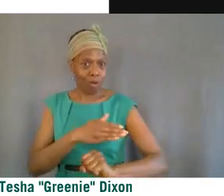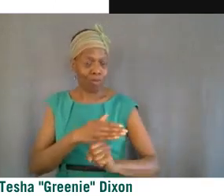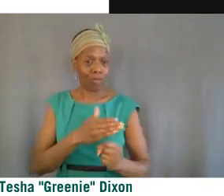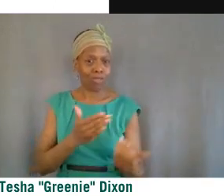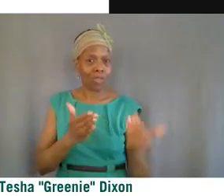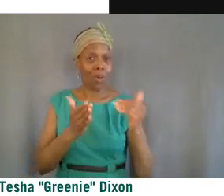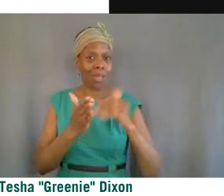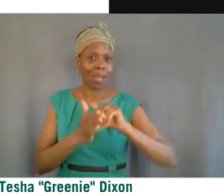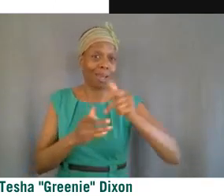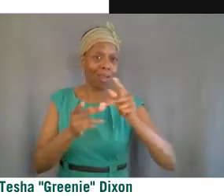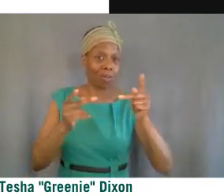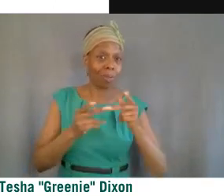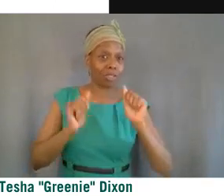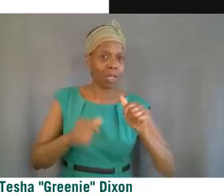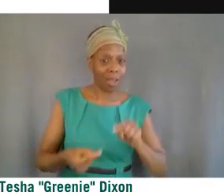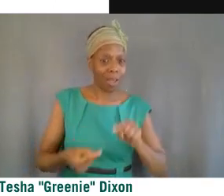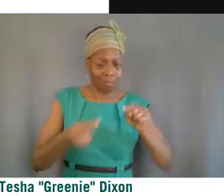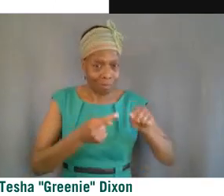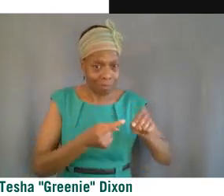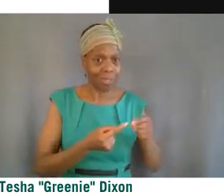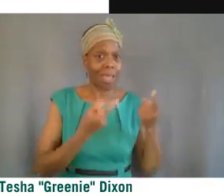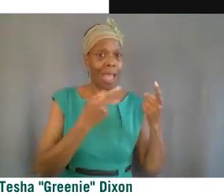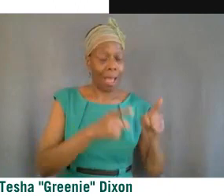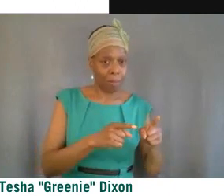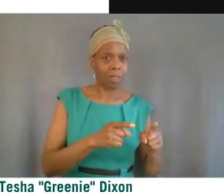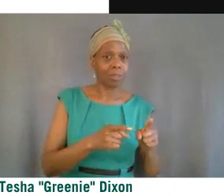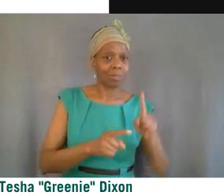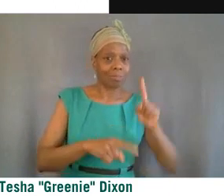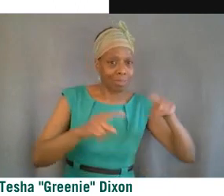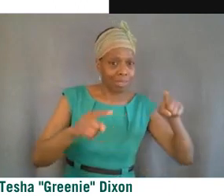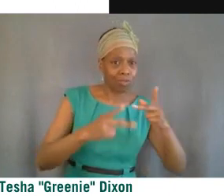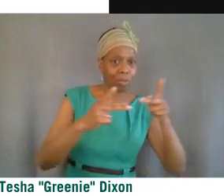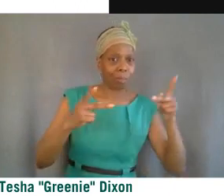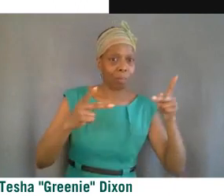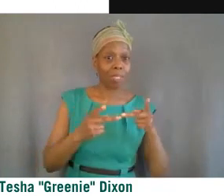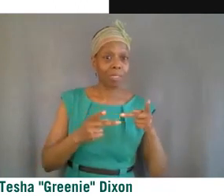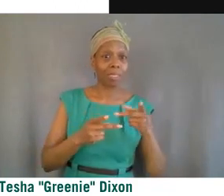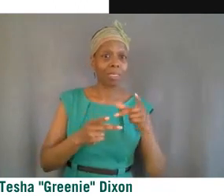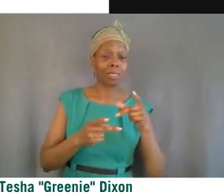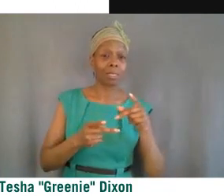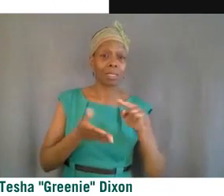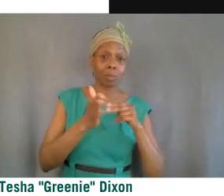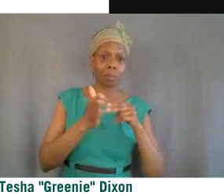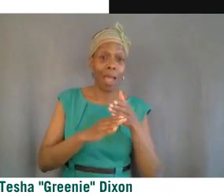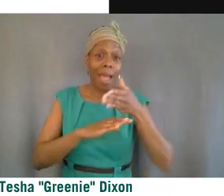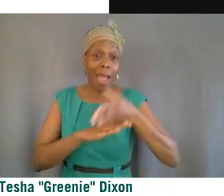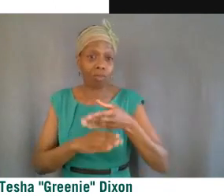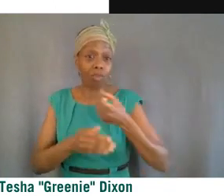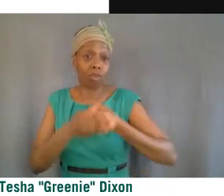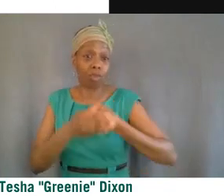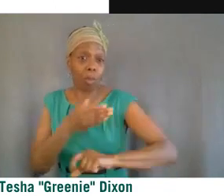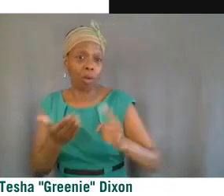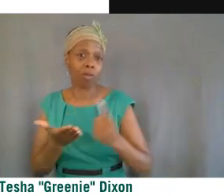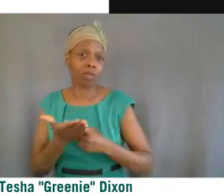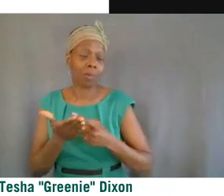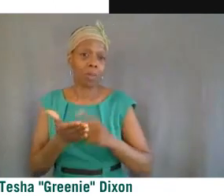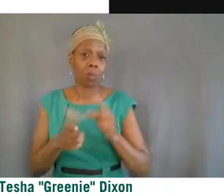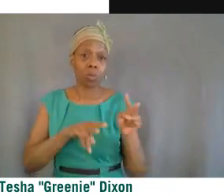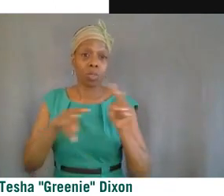different times. And after birth, we see things like strokes and infection.